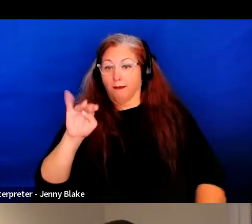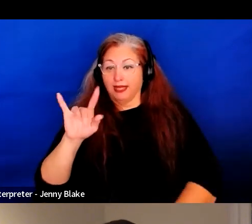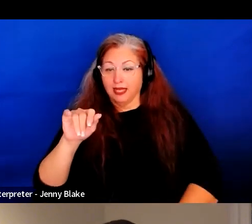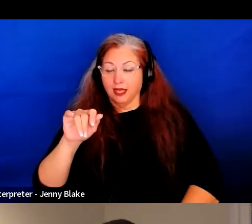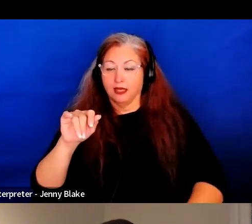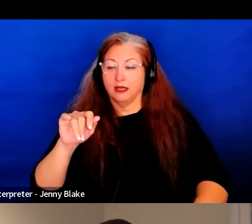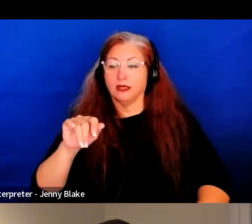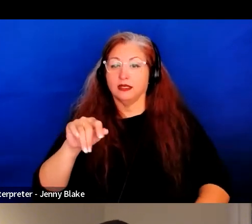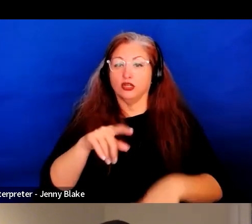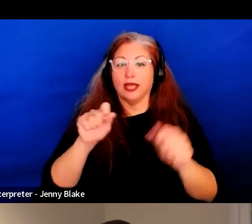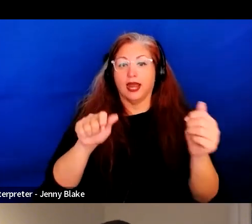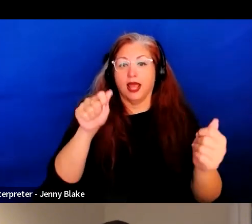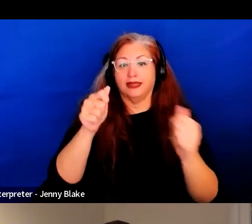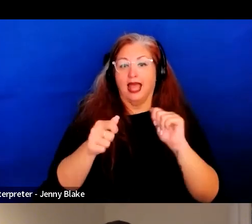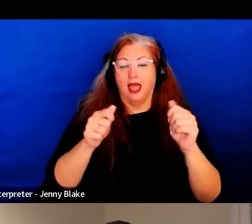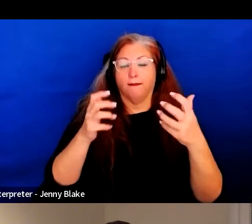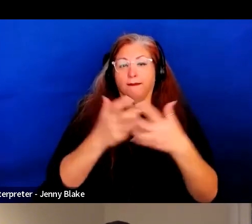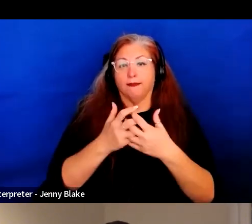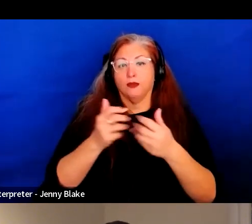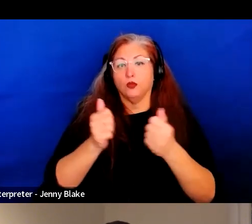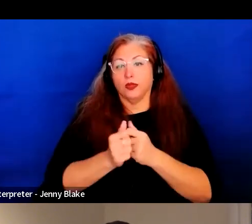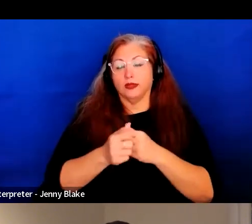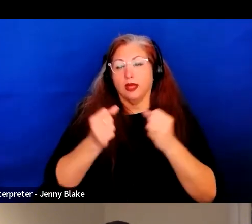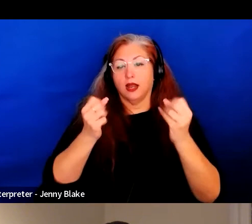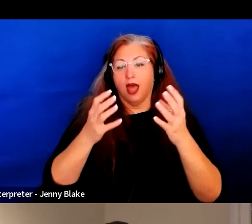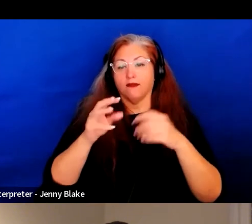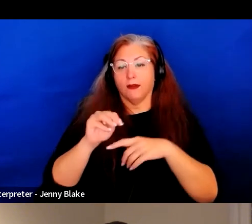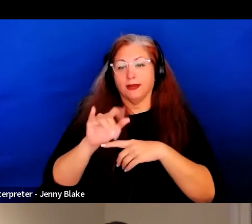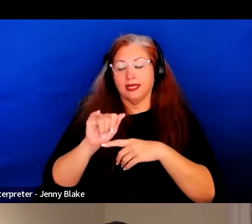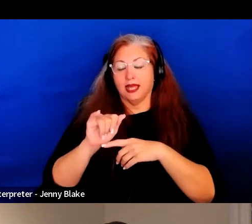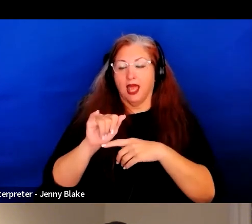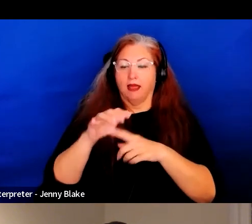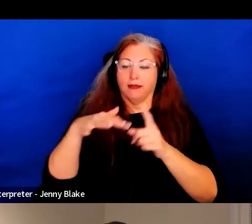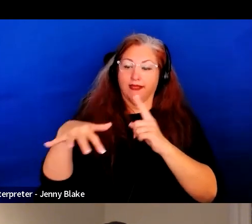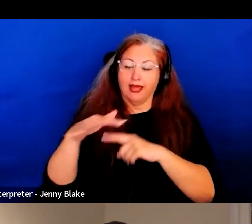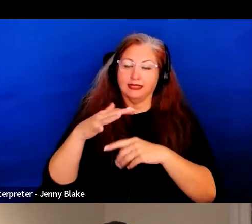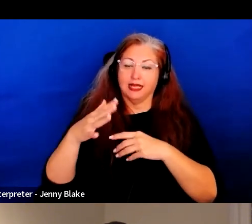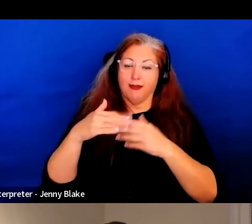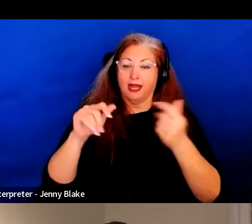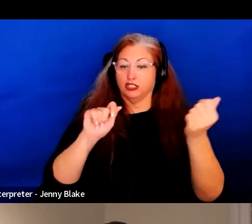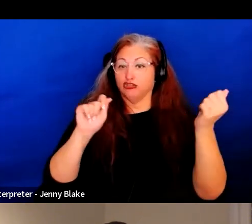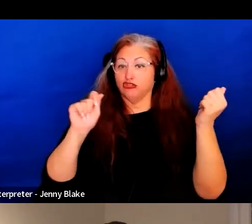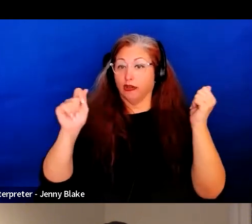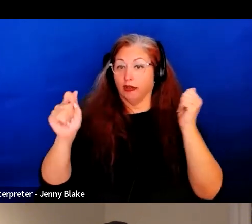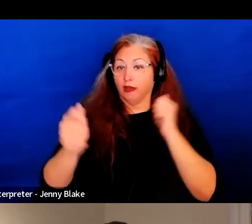to adapt to a lot of the media landscape that is changing and changing fast.